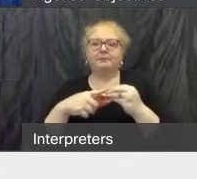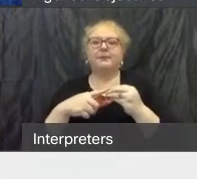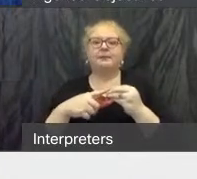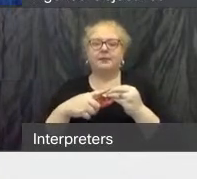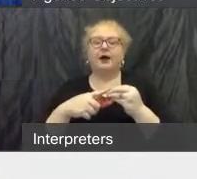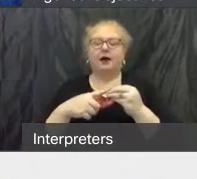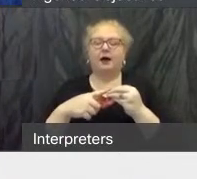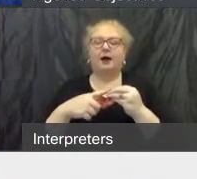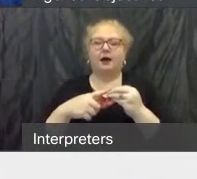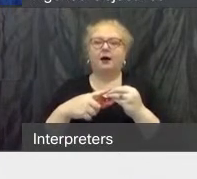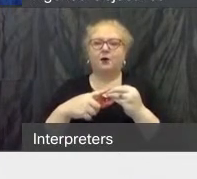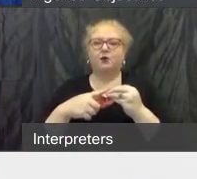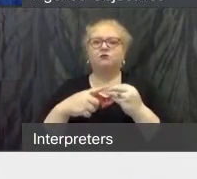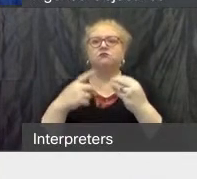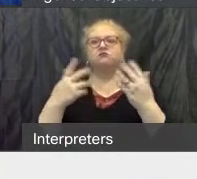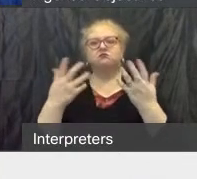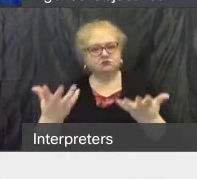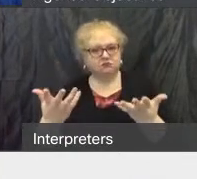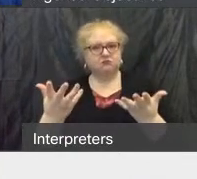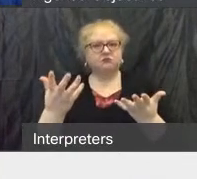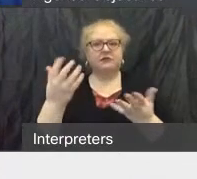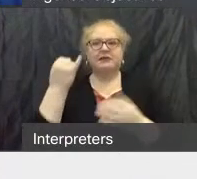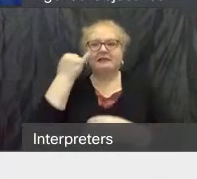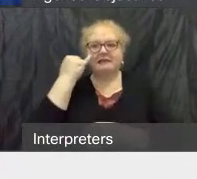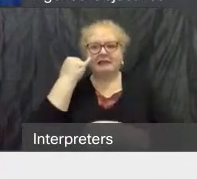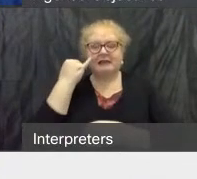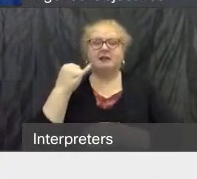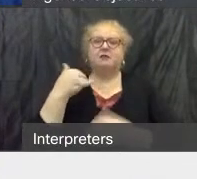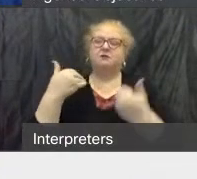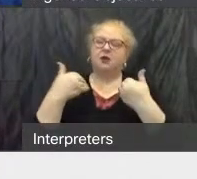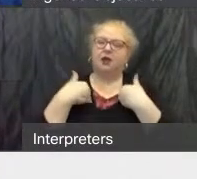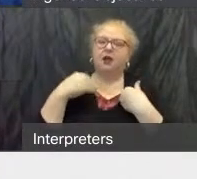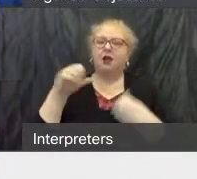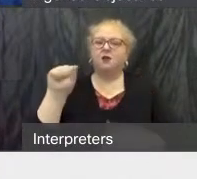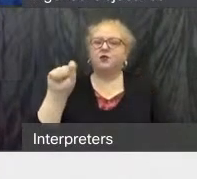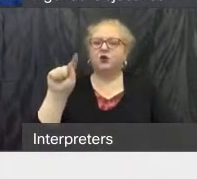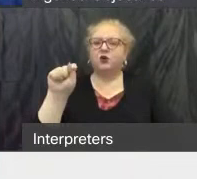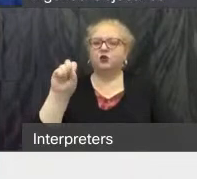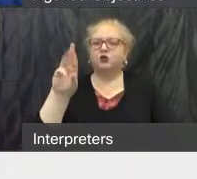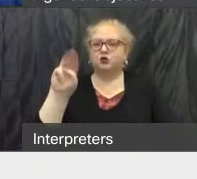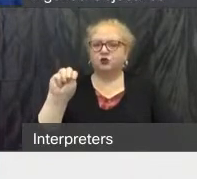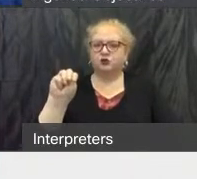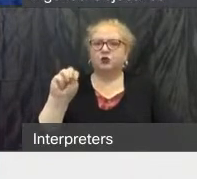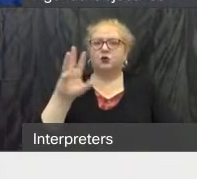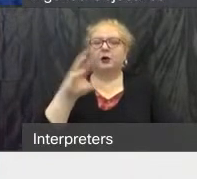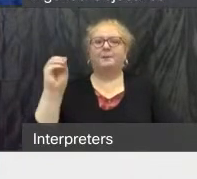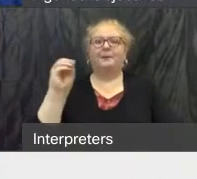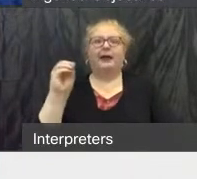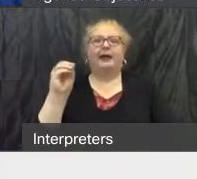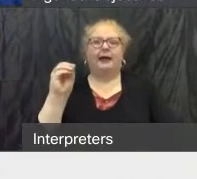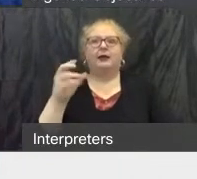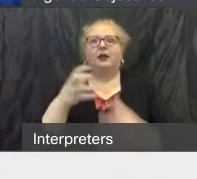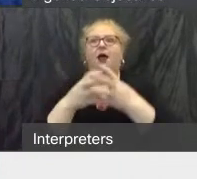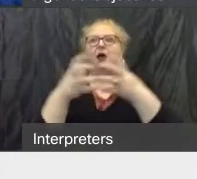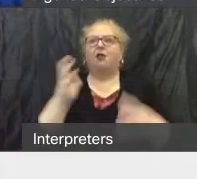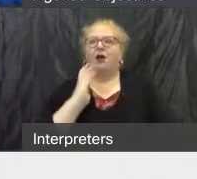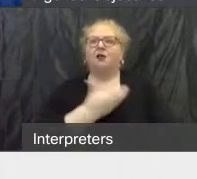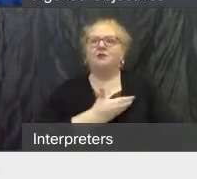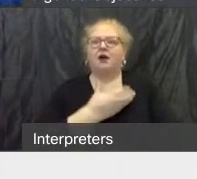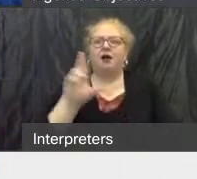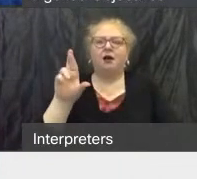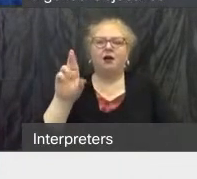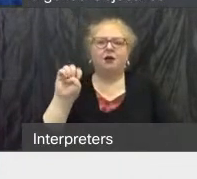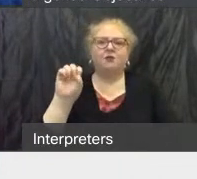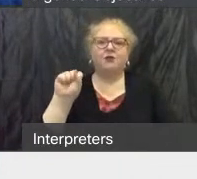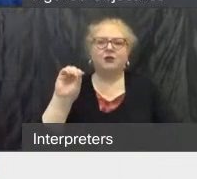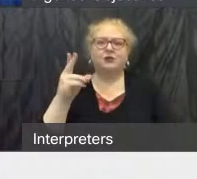where, let's say, for example, a storm comes through, it sweeps up the majority of your resources as far as first responders